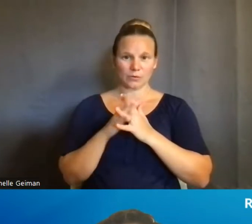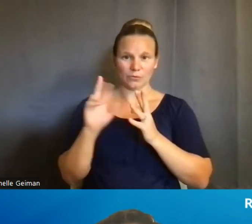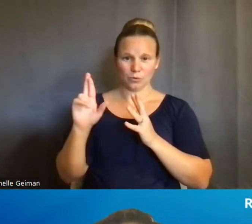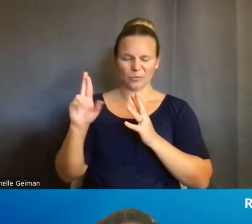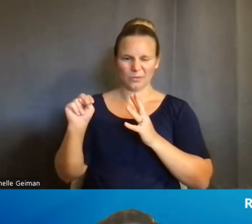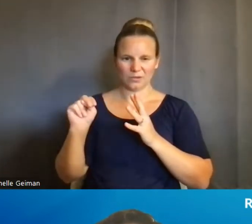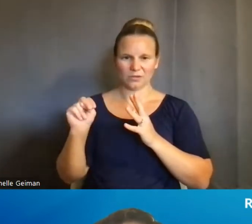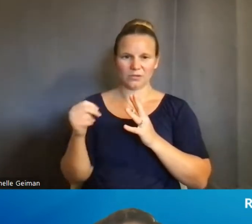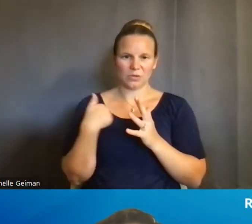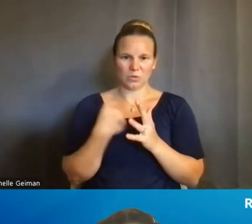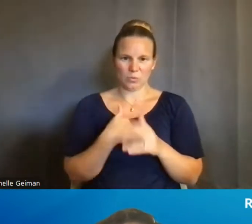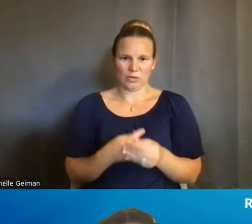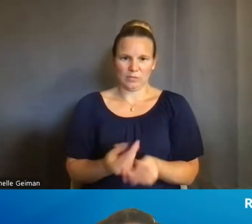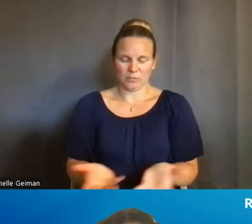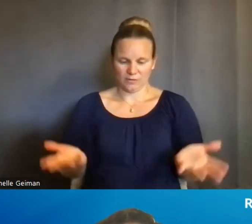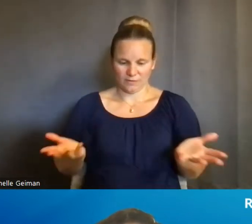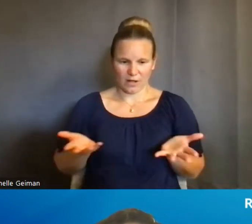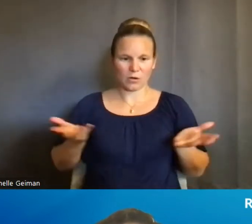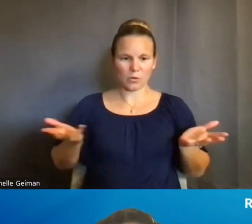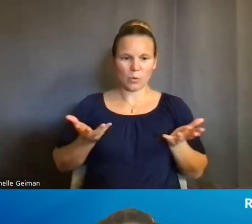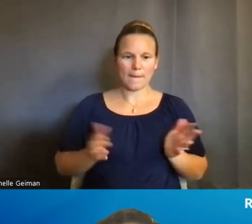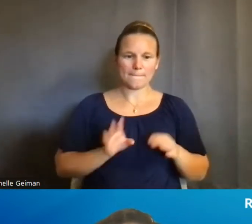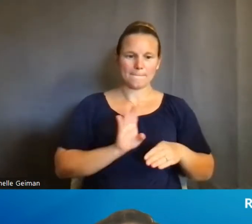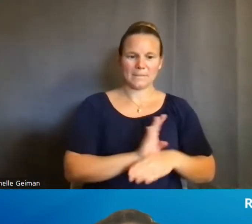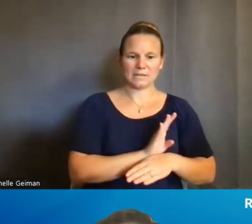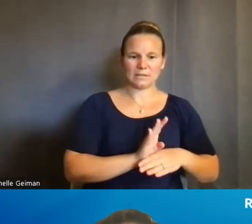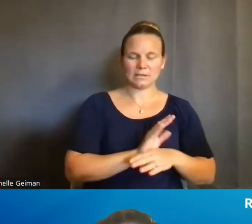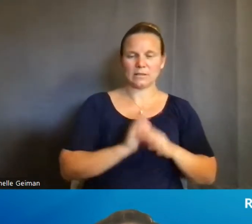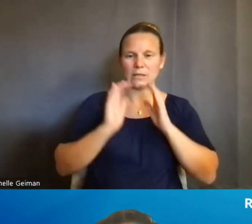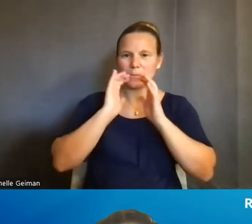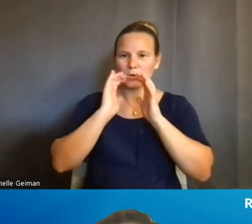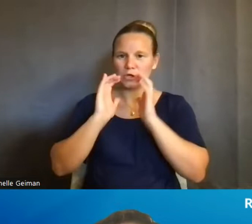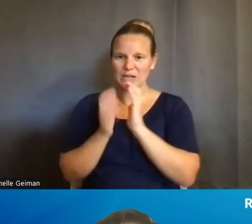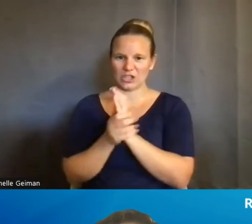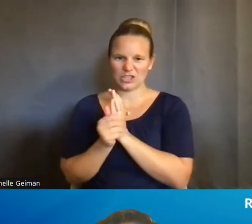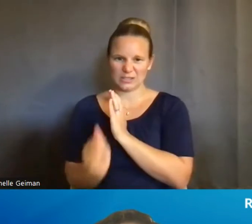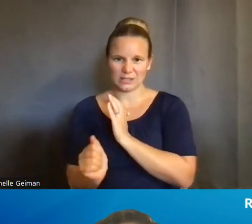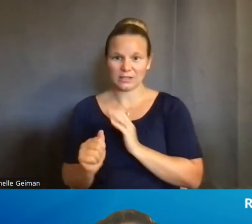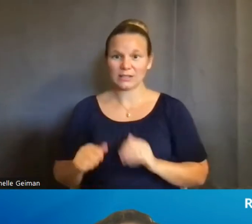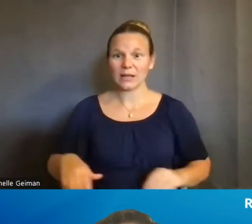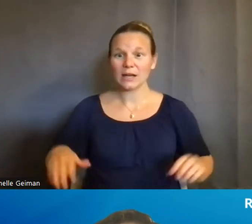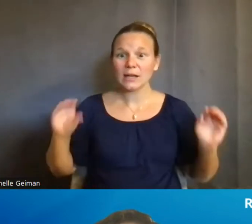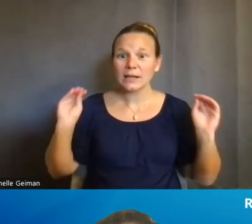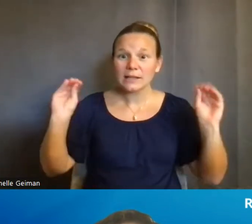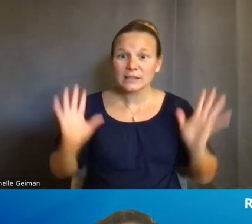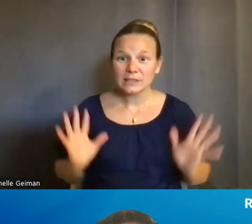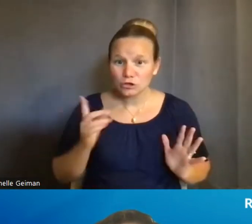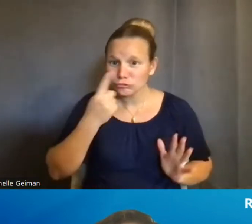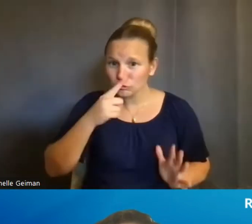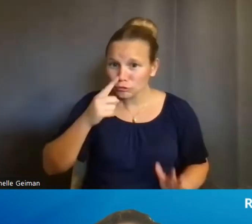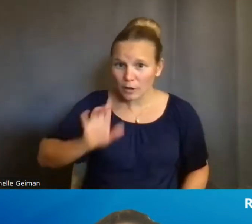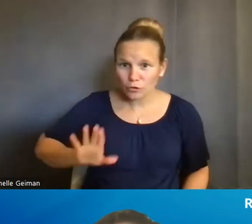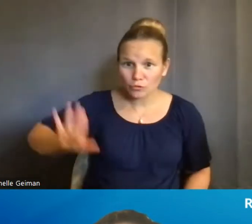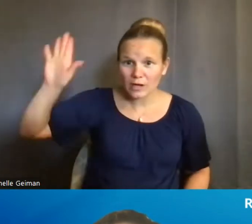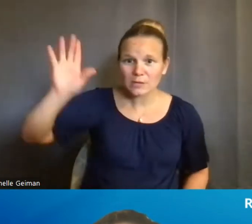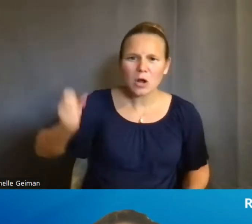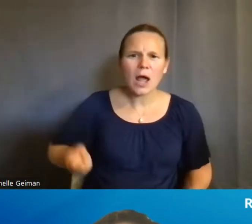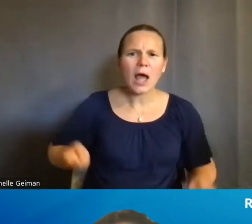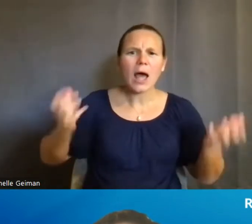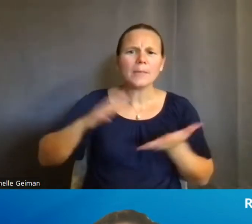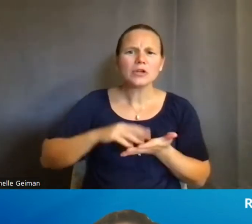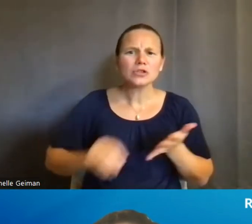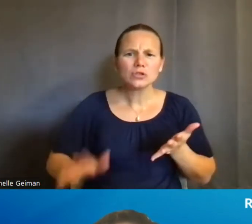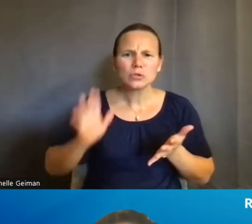resources for business communication skills. Teachers, can I see some hands? How many of your students send you